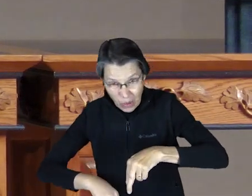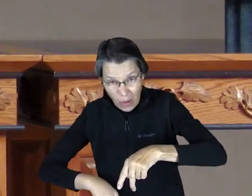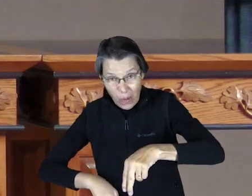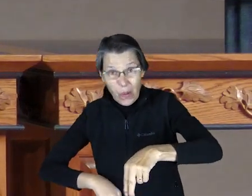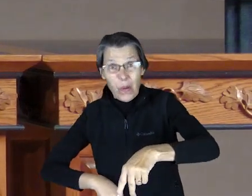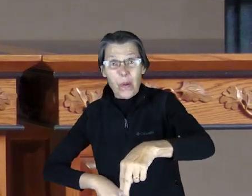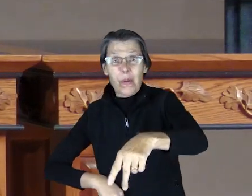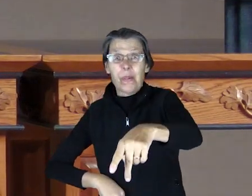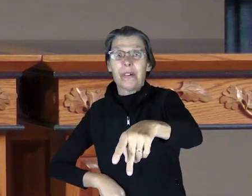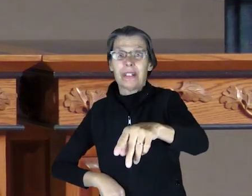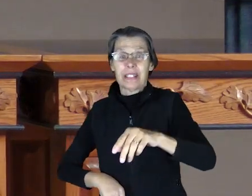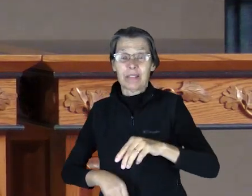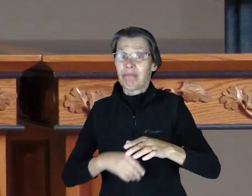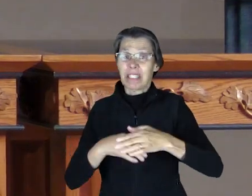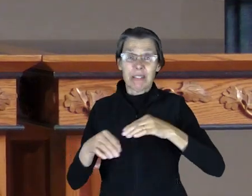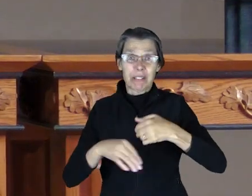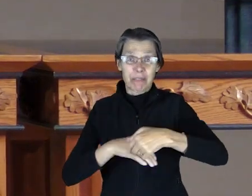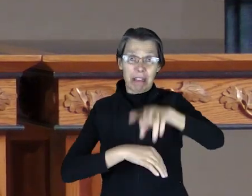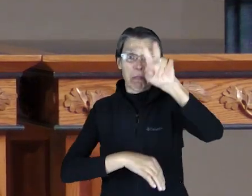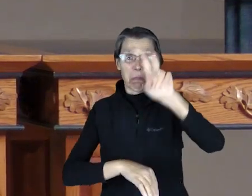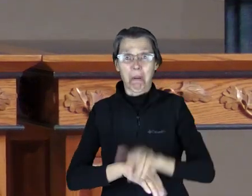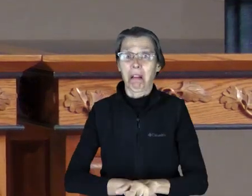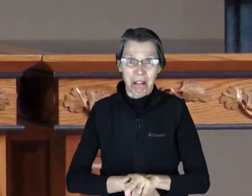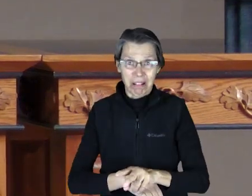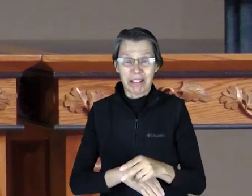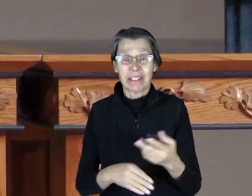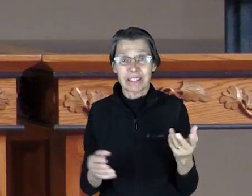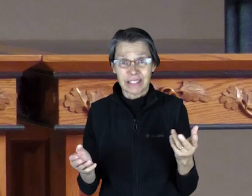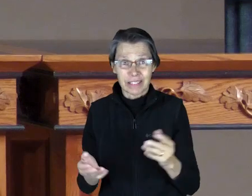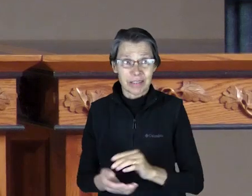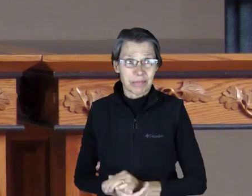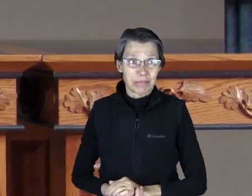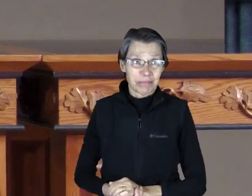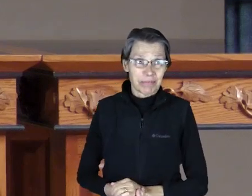go, even if they might fall.